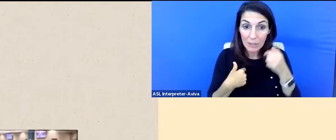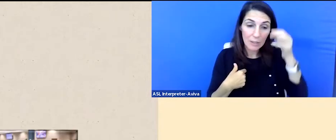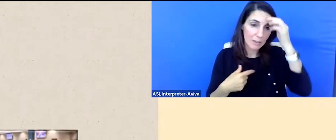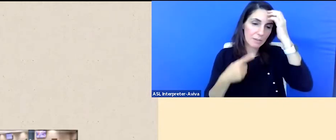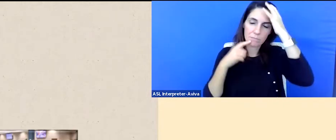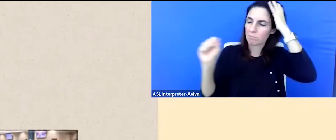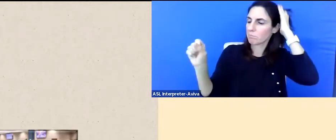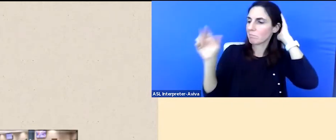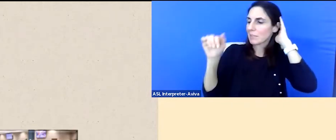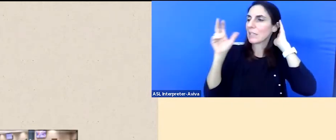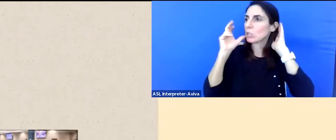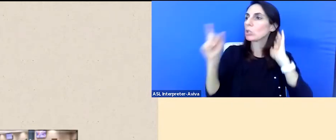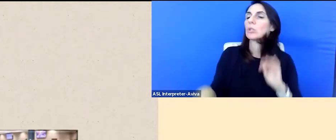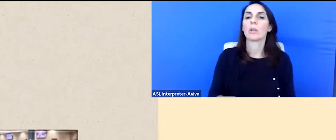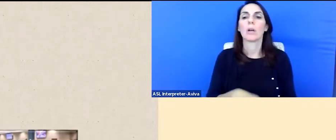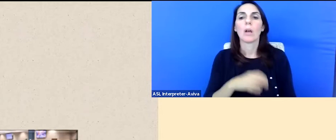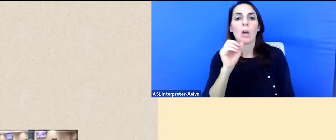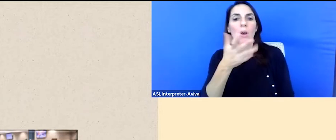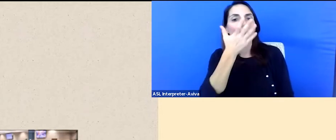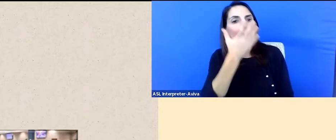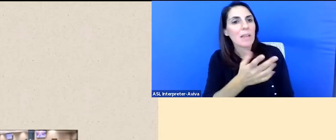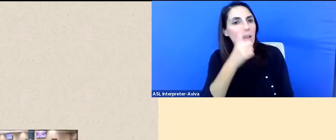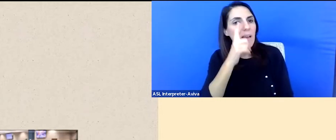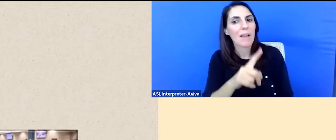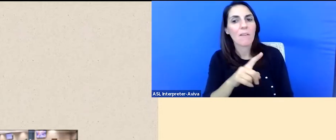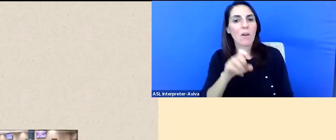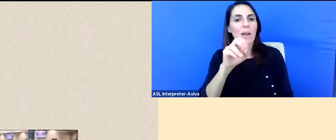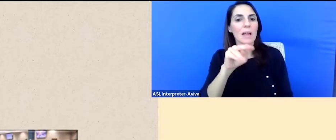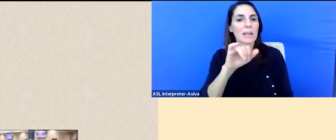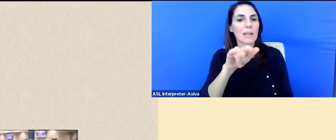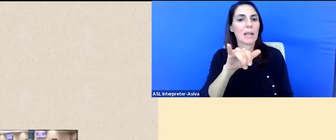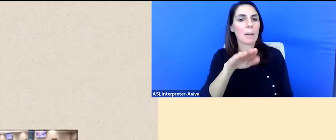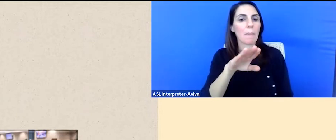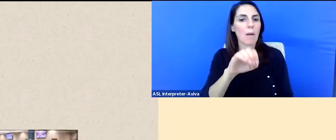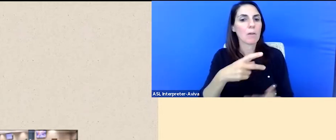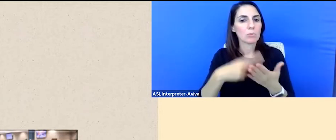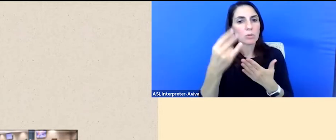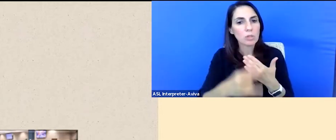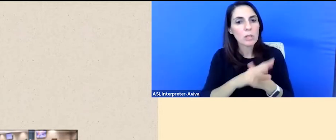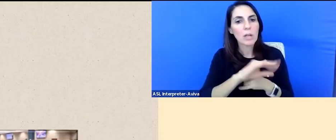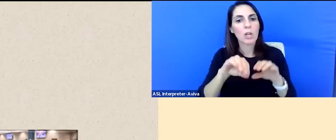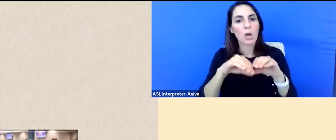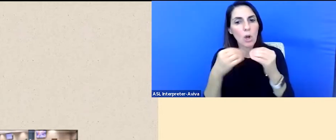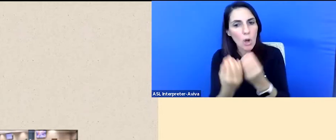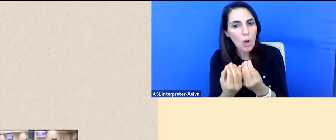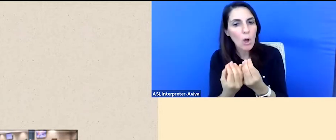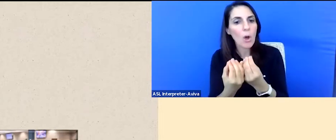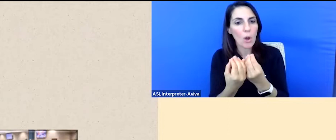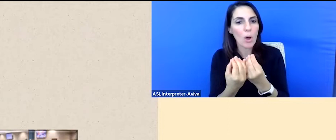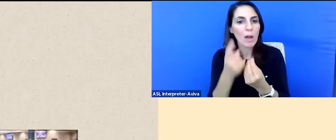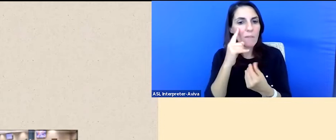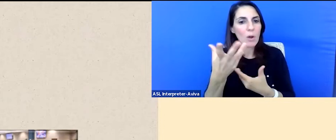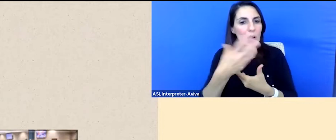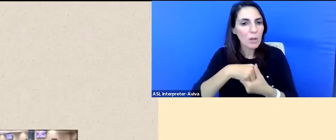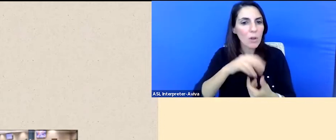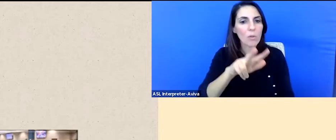Yes. Yes. Thank you. And thank you to the Enable Project and the organizations involved for including the 311 Center